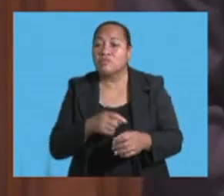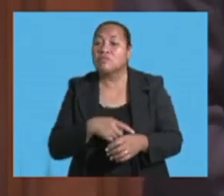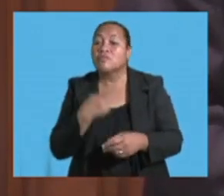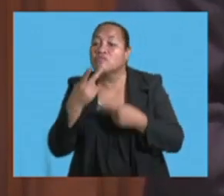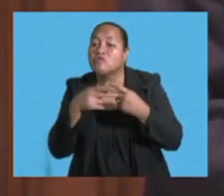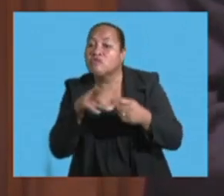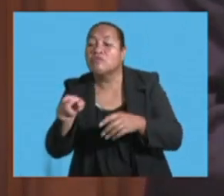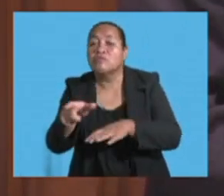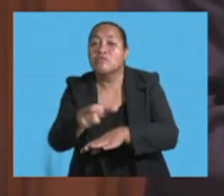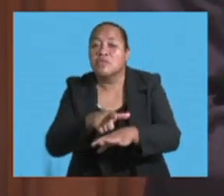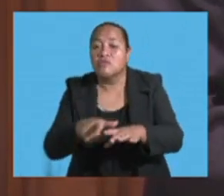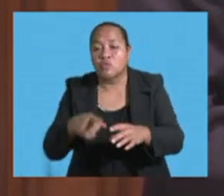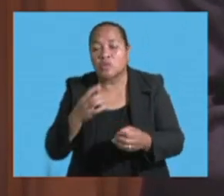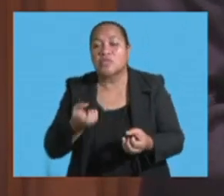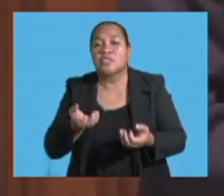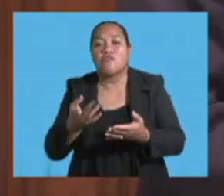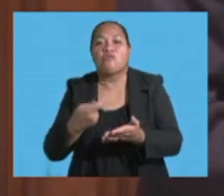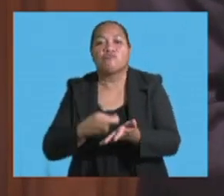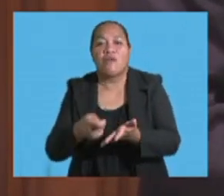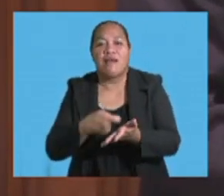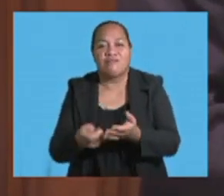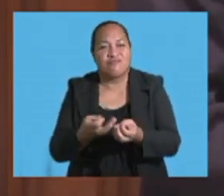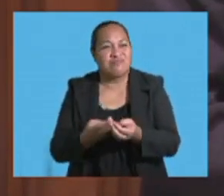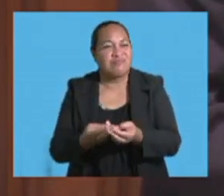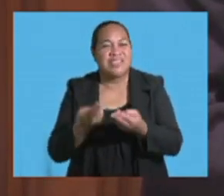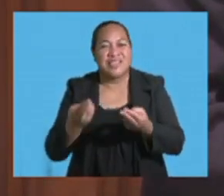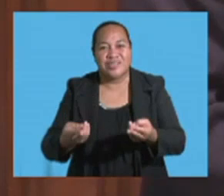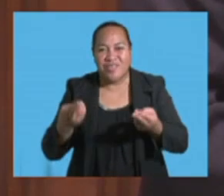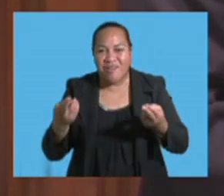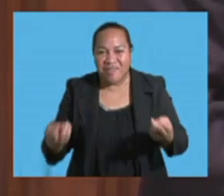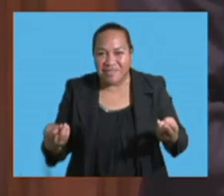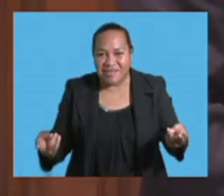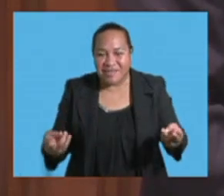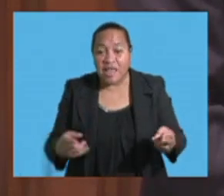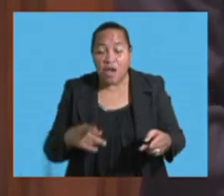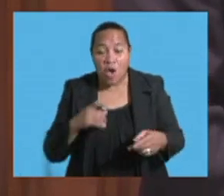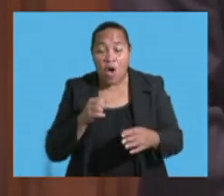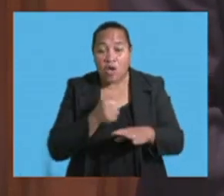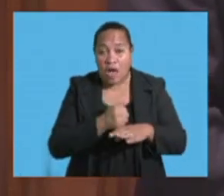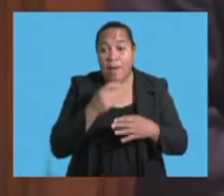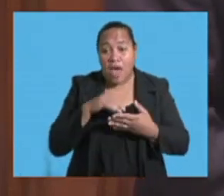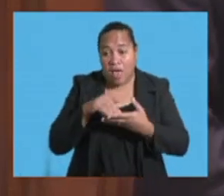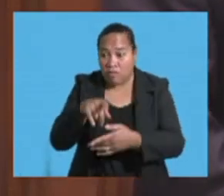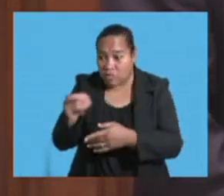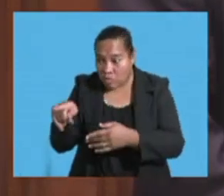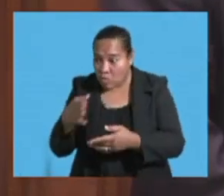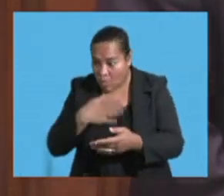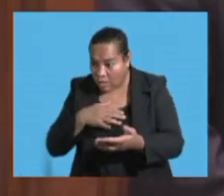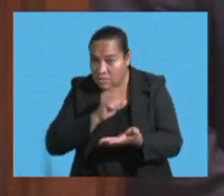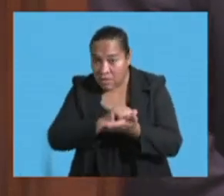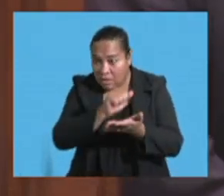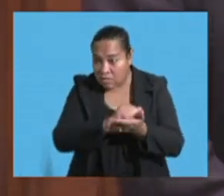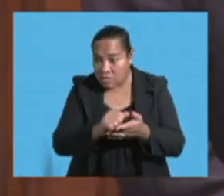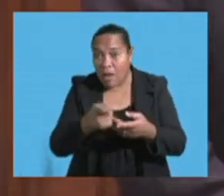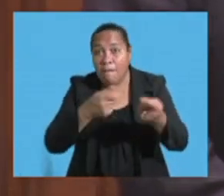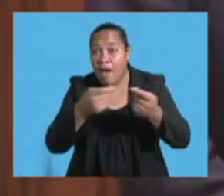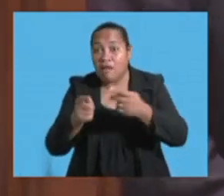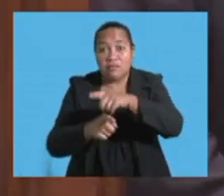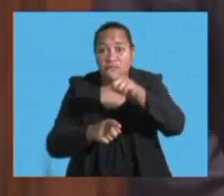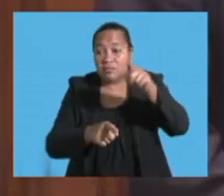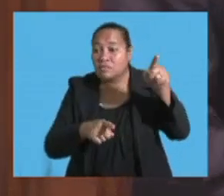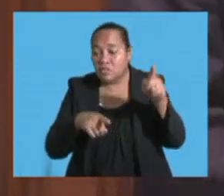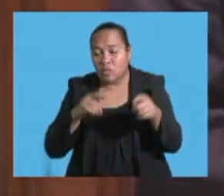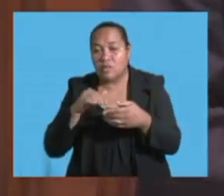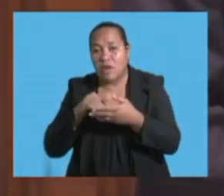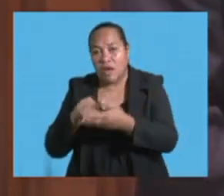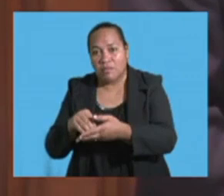aid production such as equipment rentals. C, access to market, virtually platforms that connect farmers with the suppliers